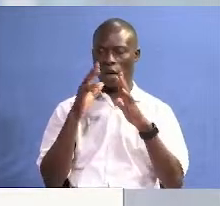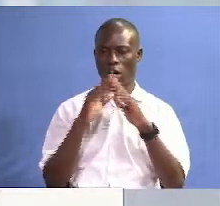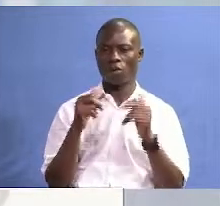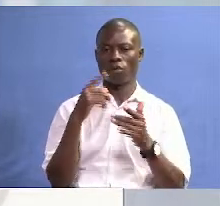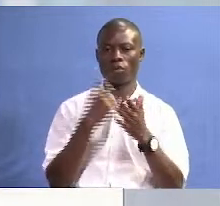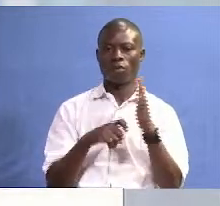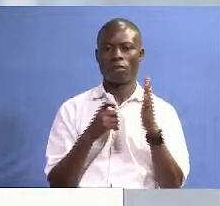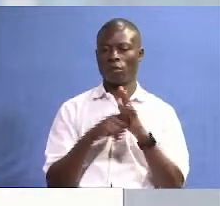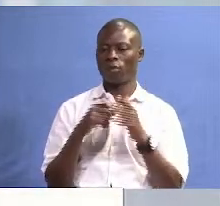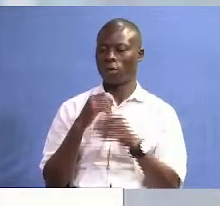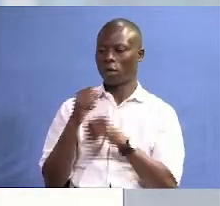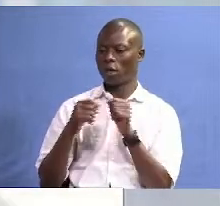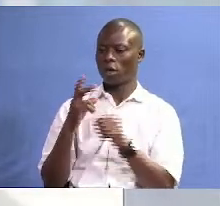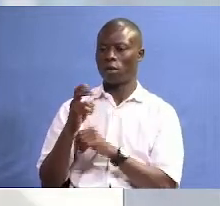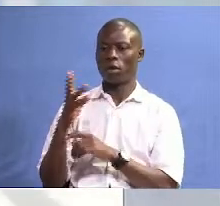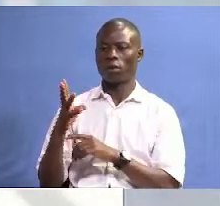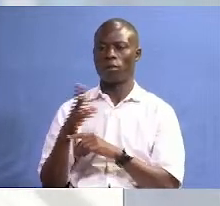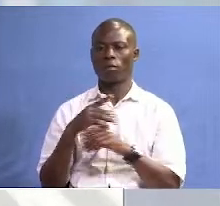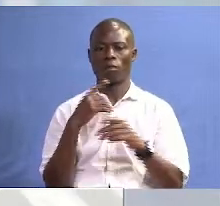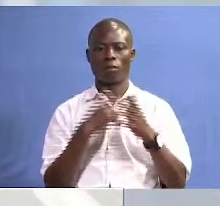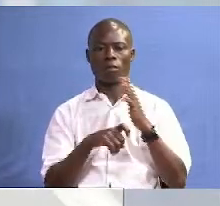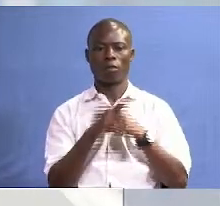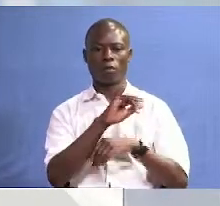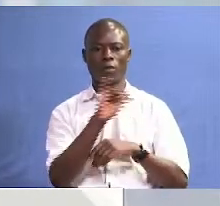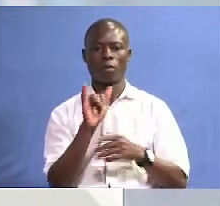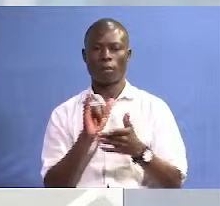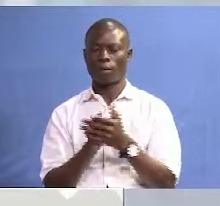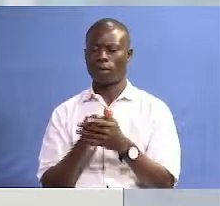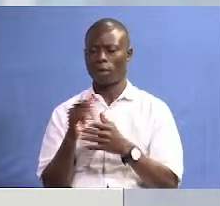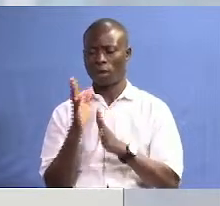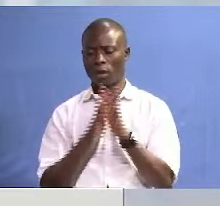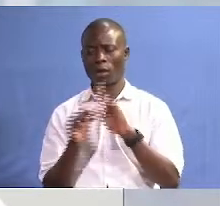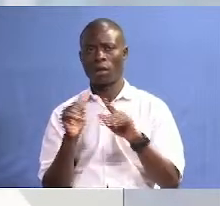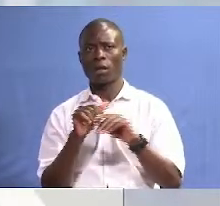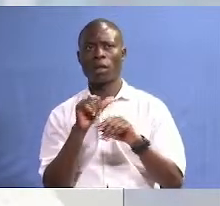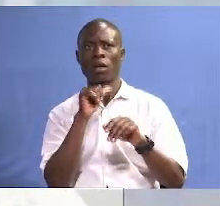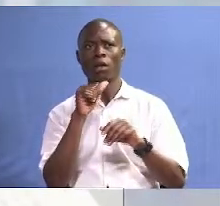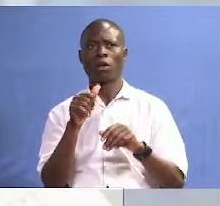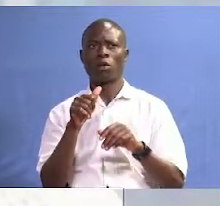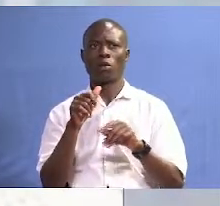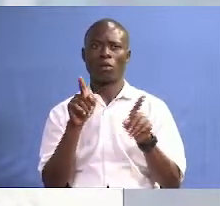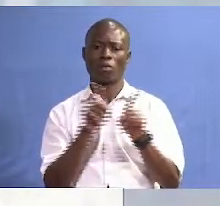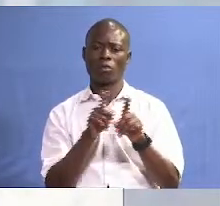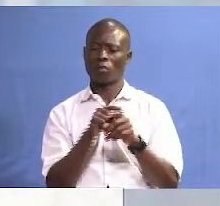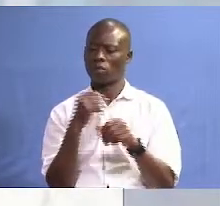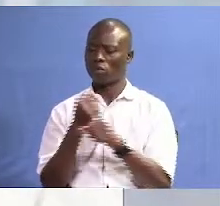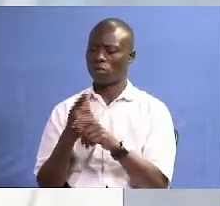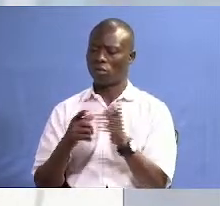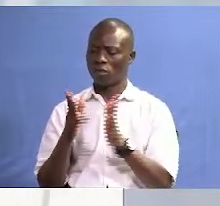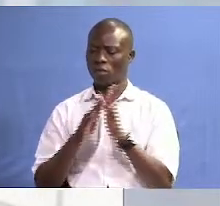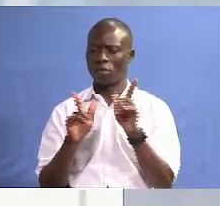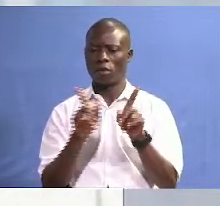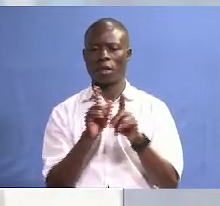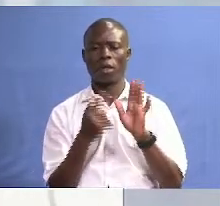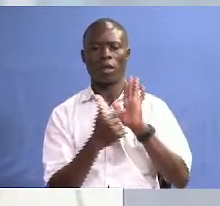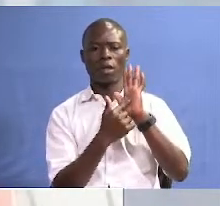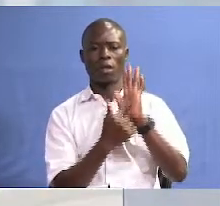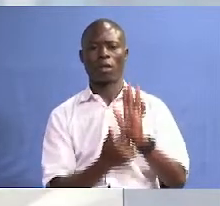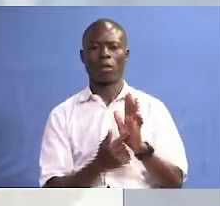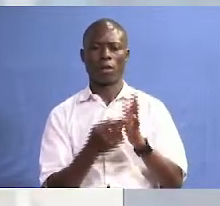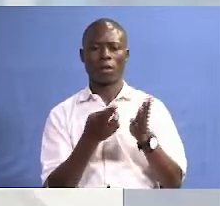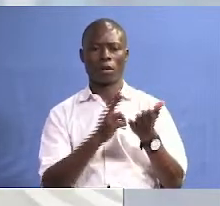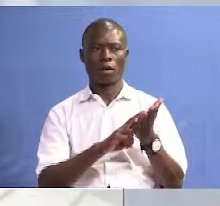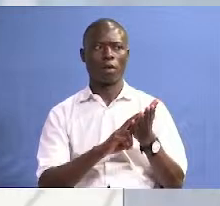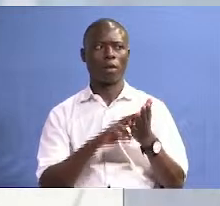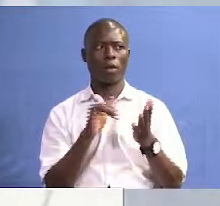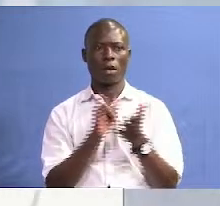2024, halting the levy will disrupt the ongoing projects and contracts. The court has indicated that the petition will